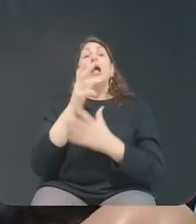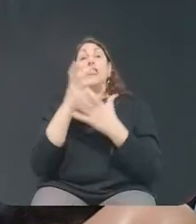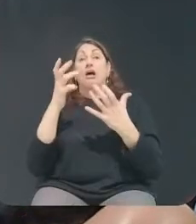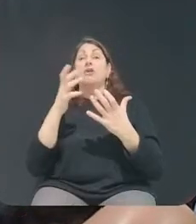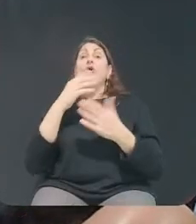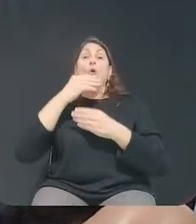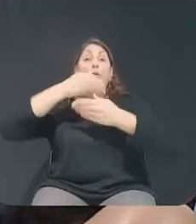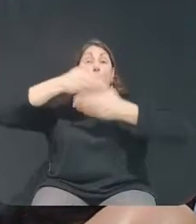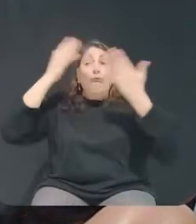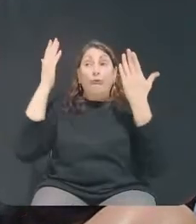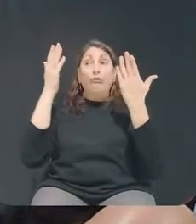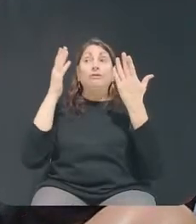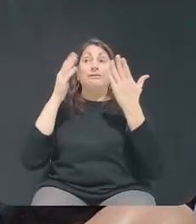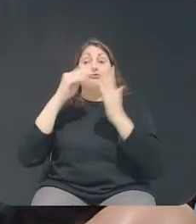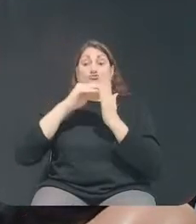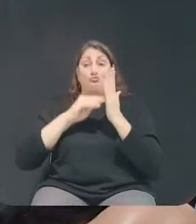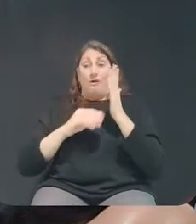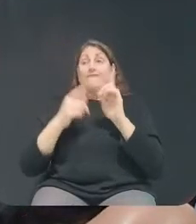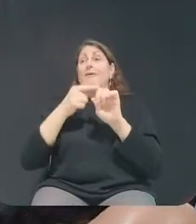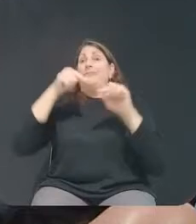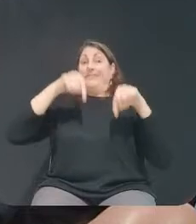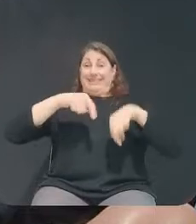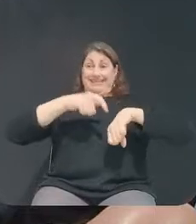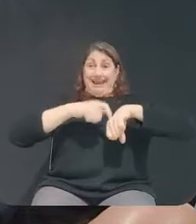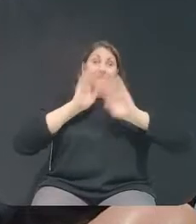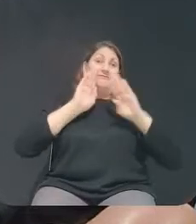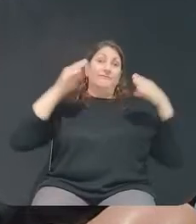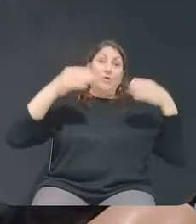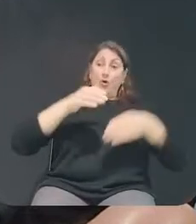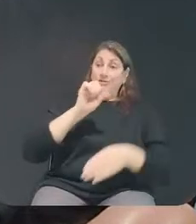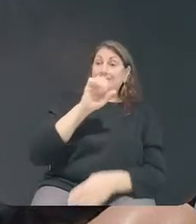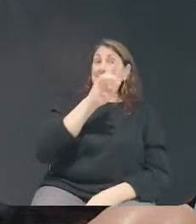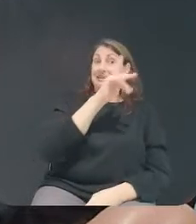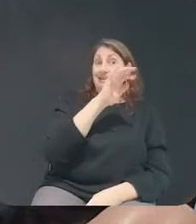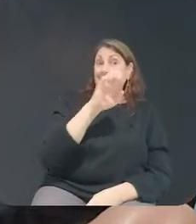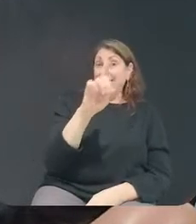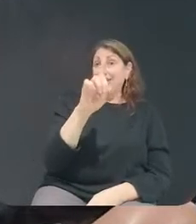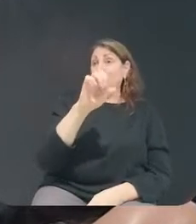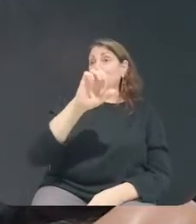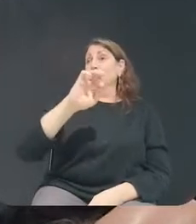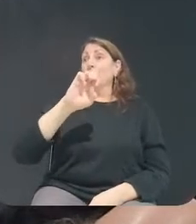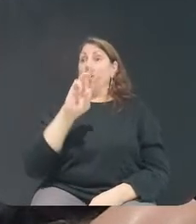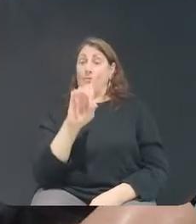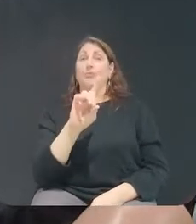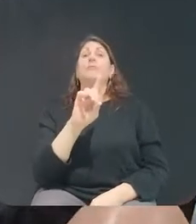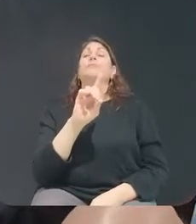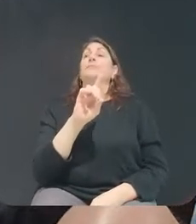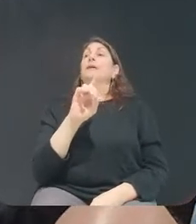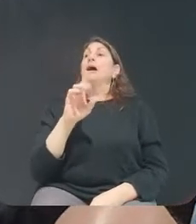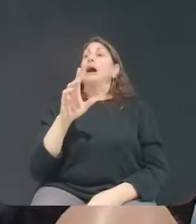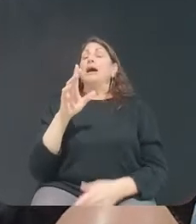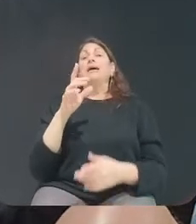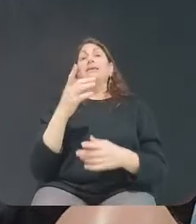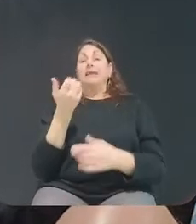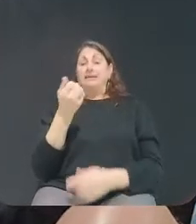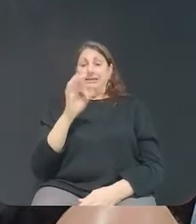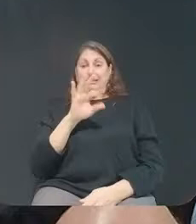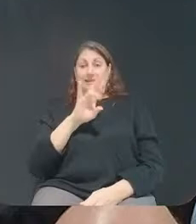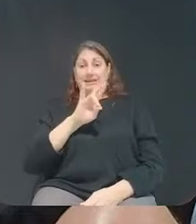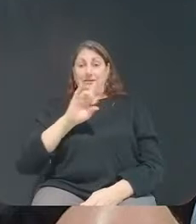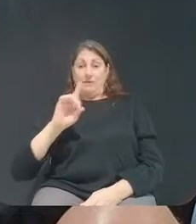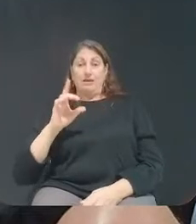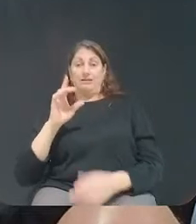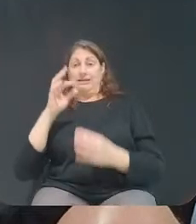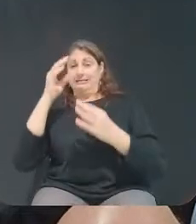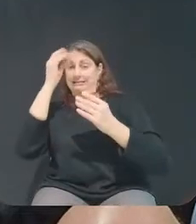area. For example, in December 1971, the city was considering authorizing funds to support a